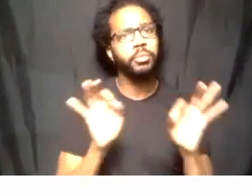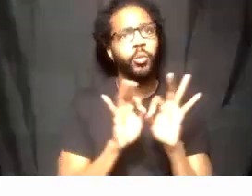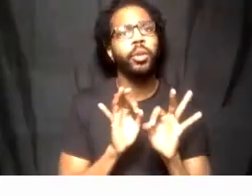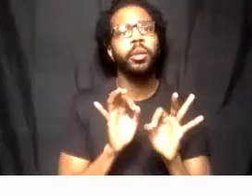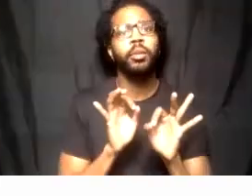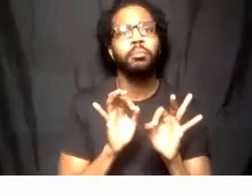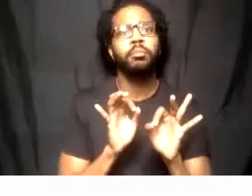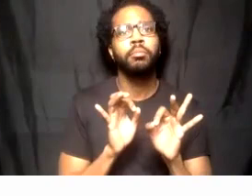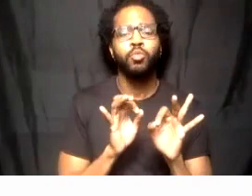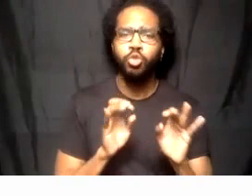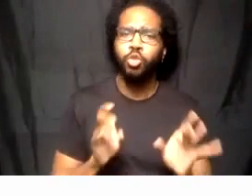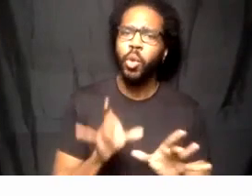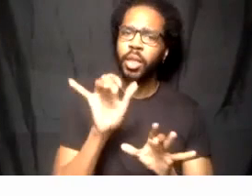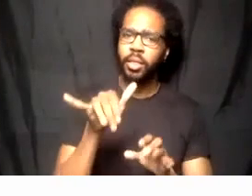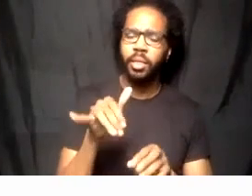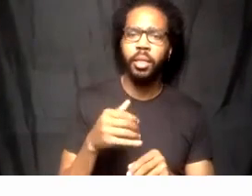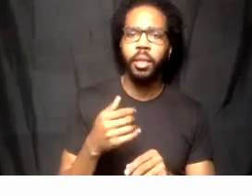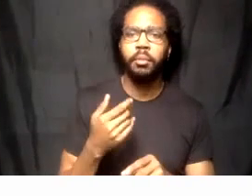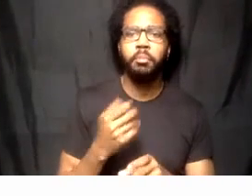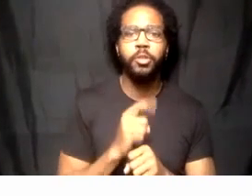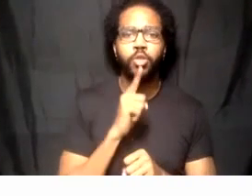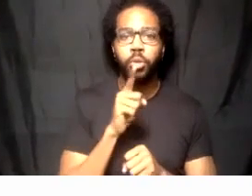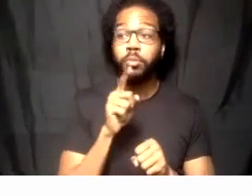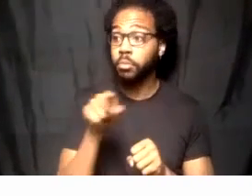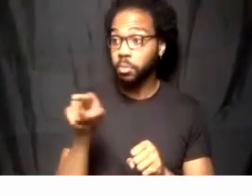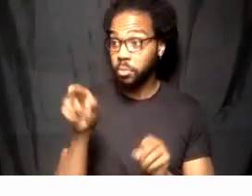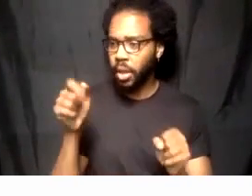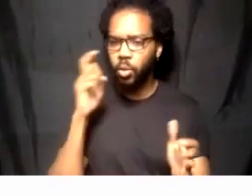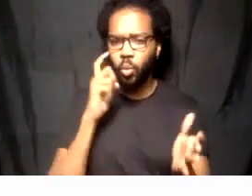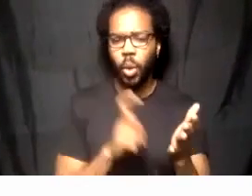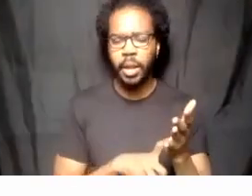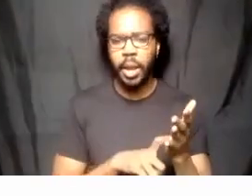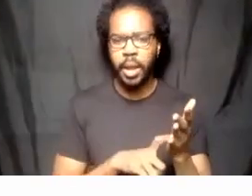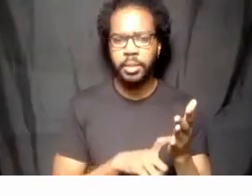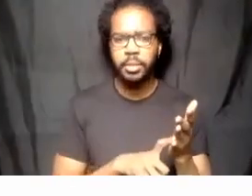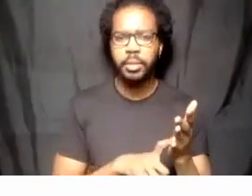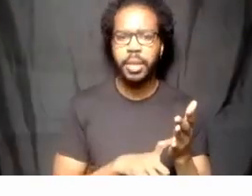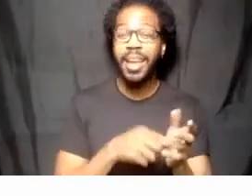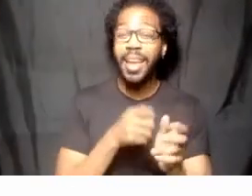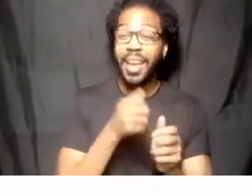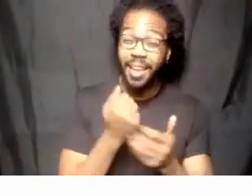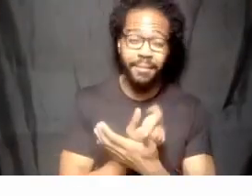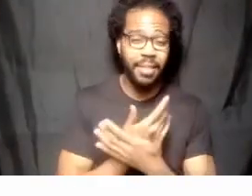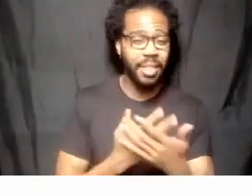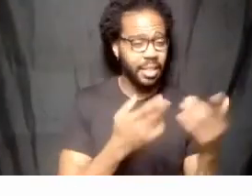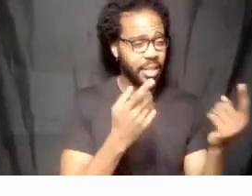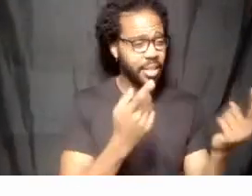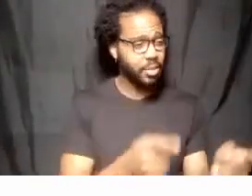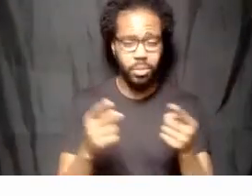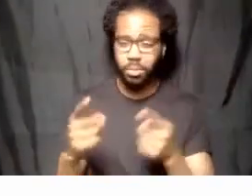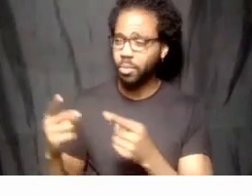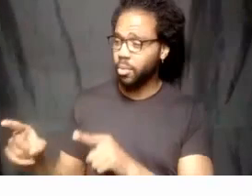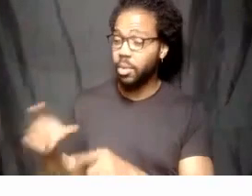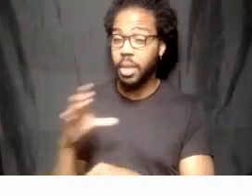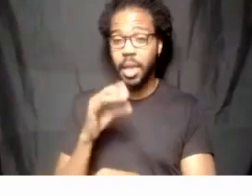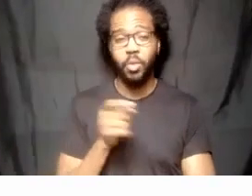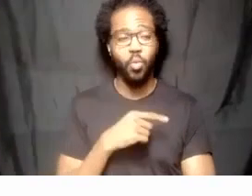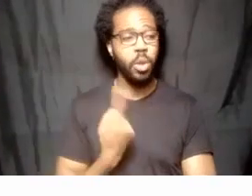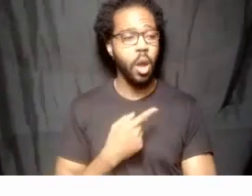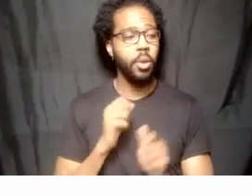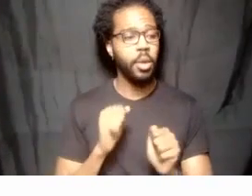doing that also so that people can recognize everything that is happening and that we can sort